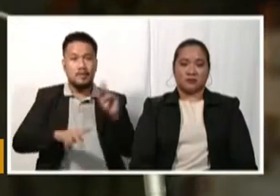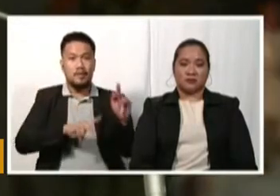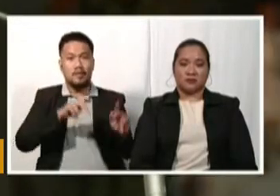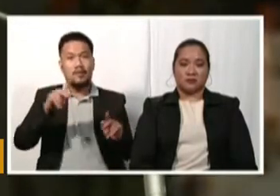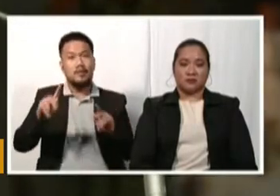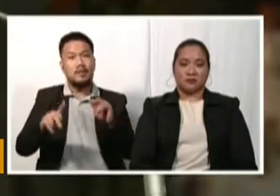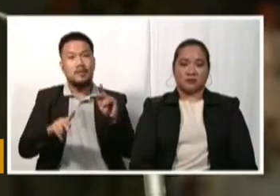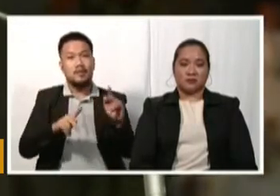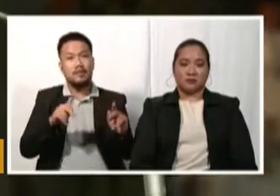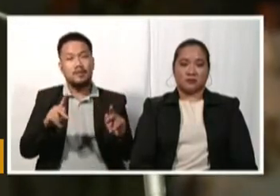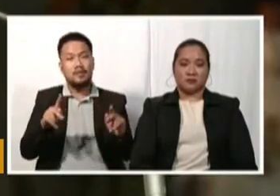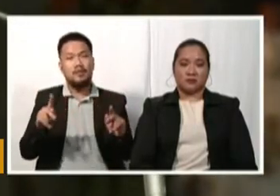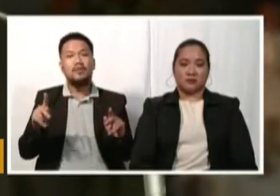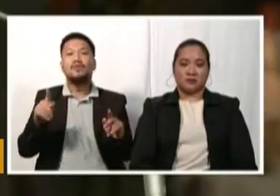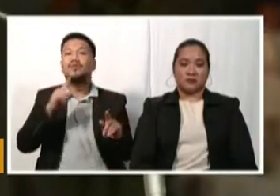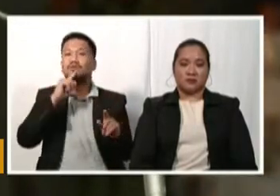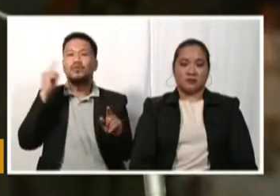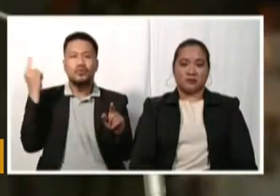shore.